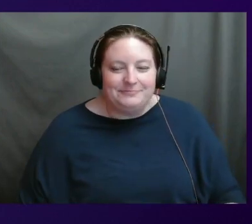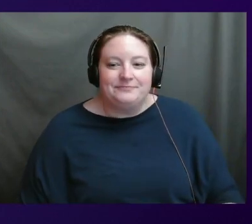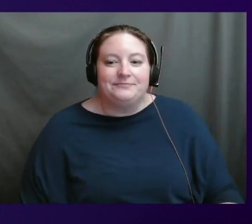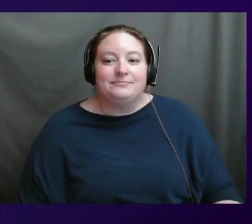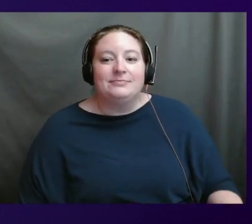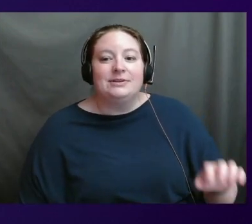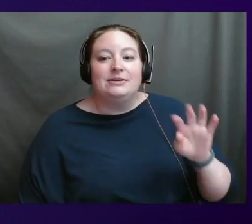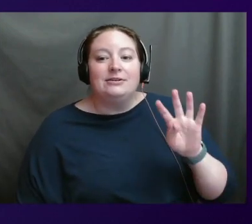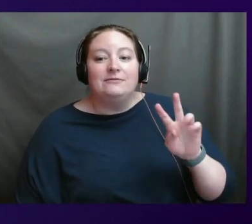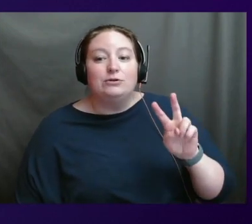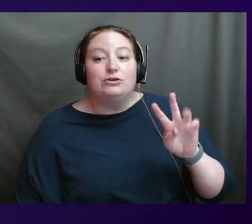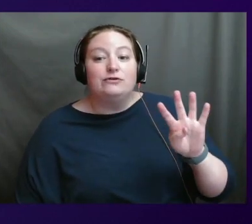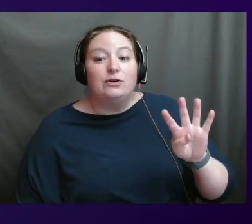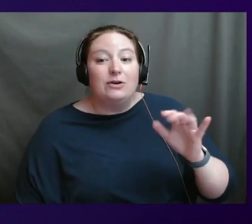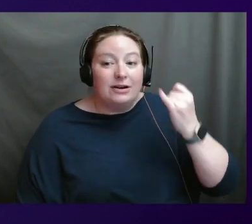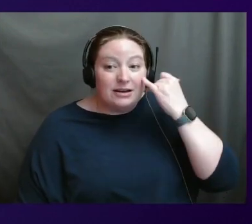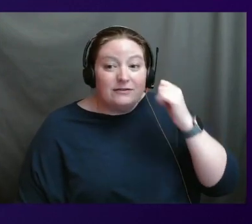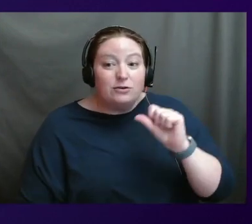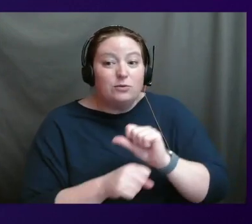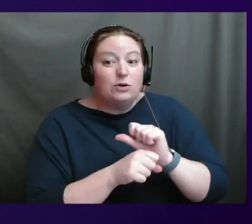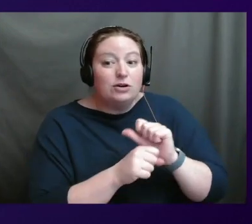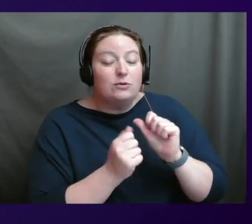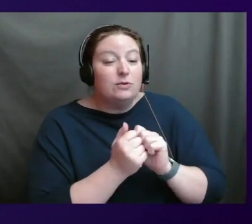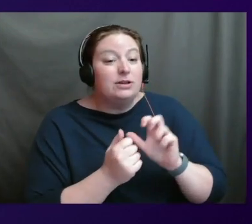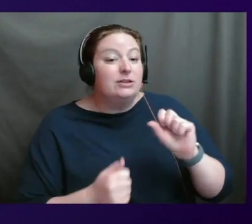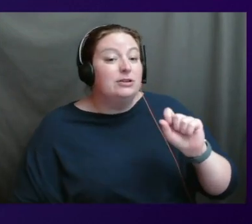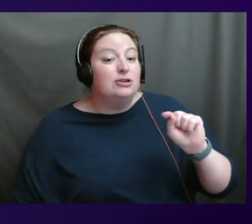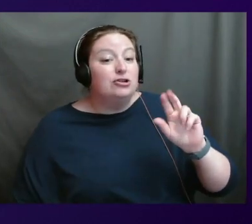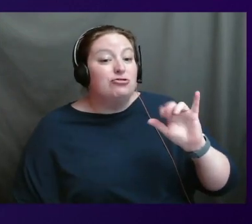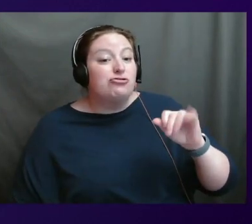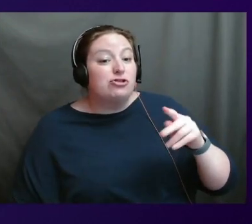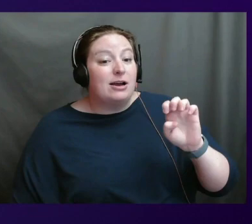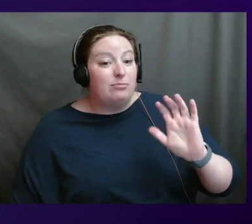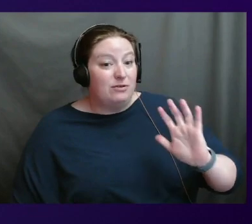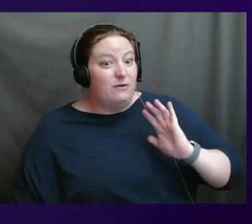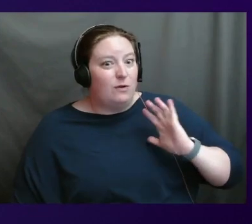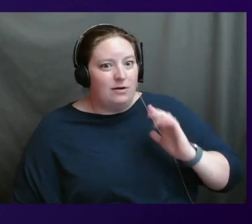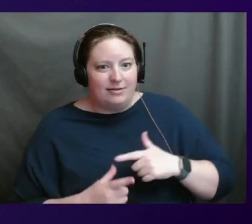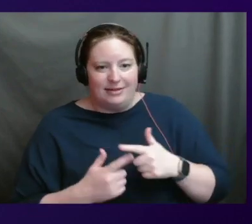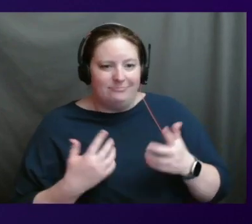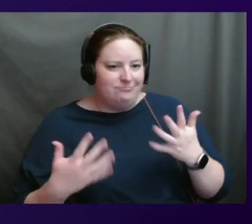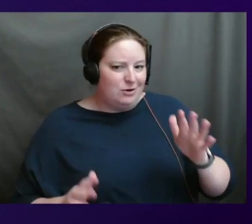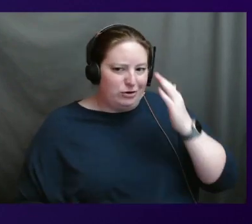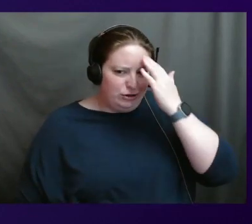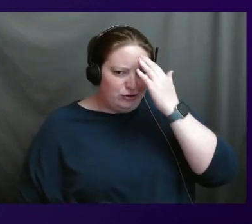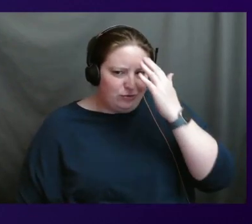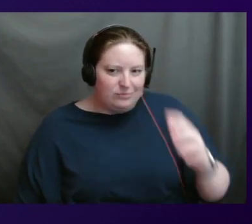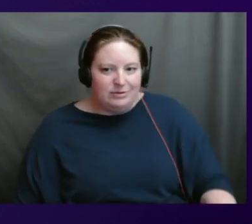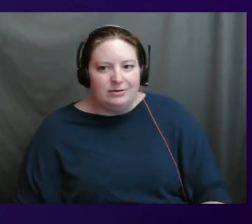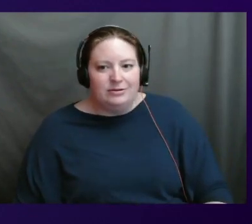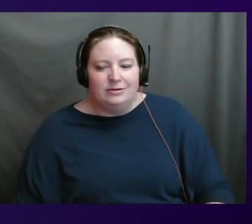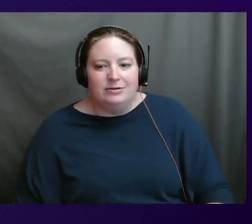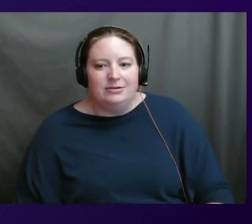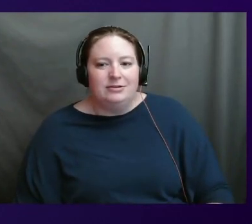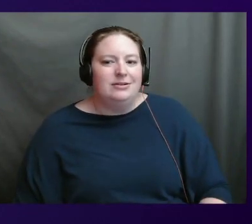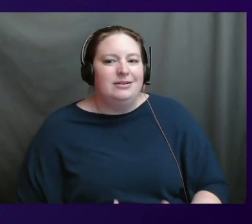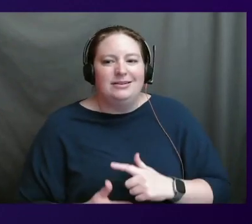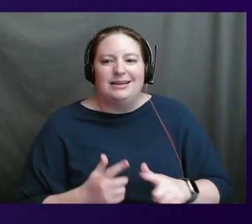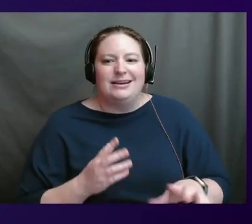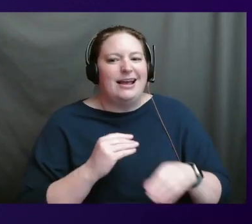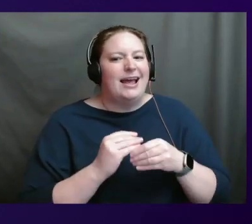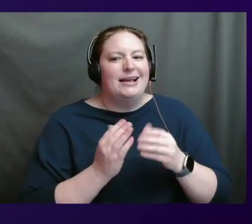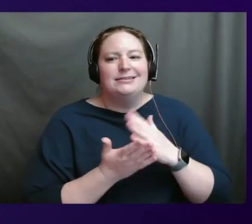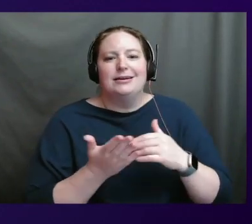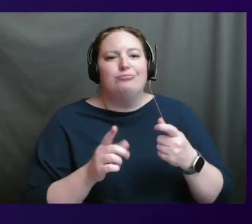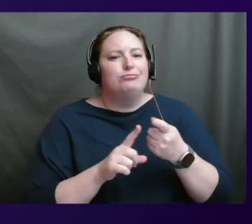424, if you worked with Stripe before, then you already know. And then let's just throw in some random Seattle location